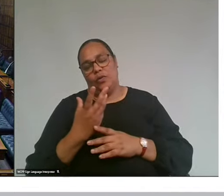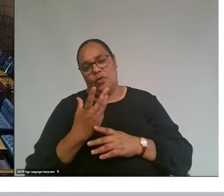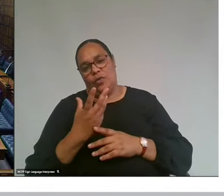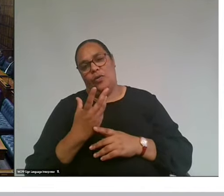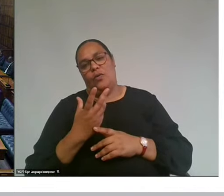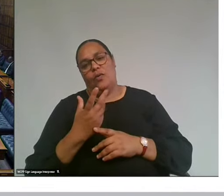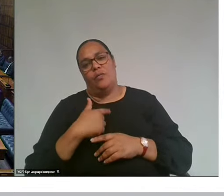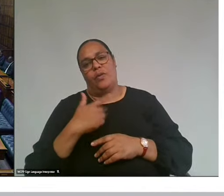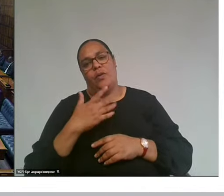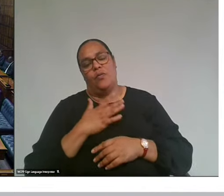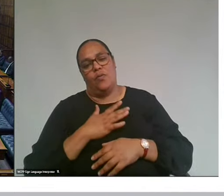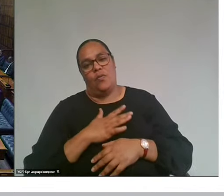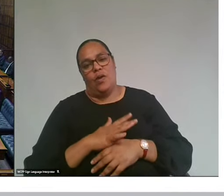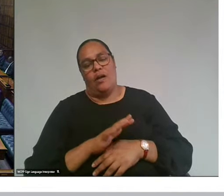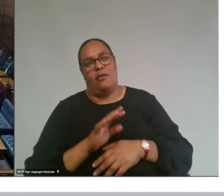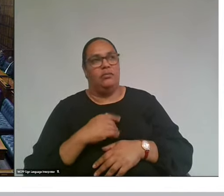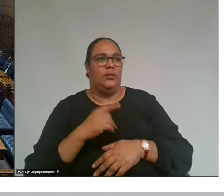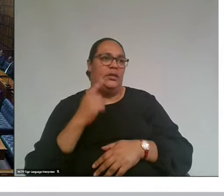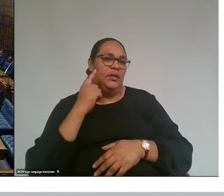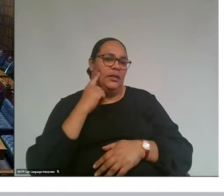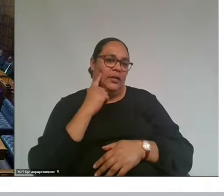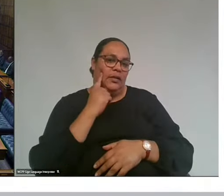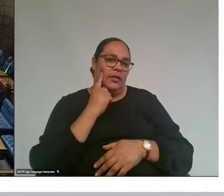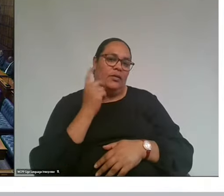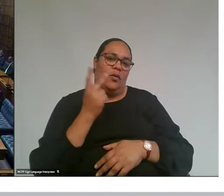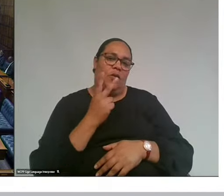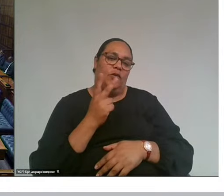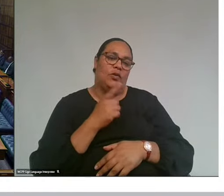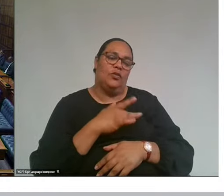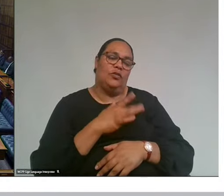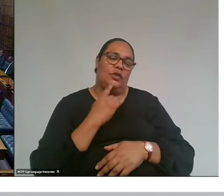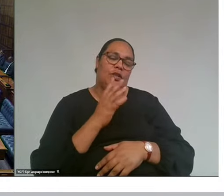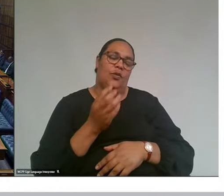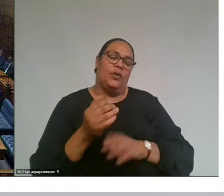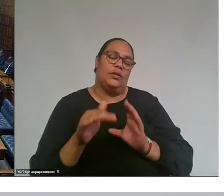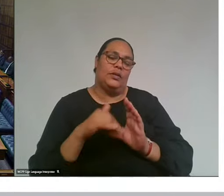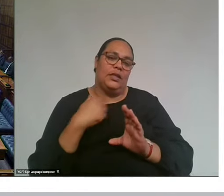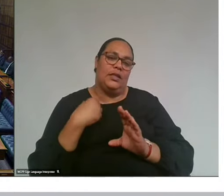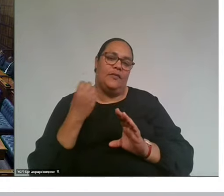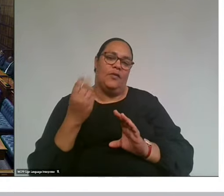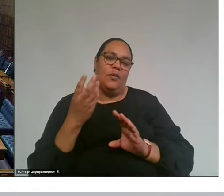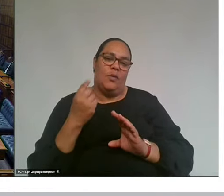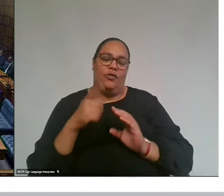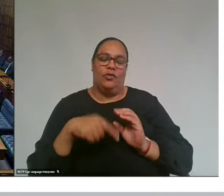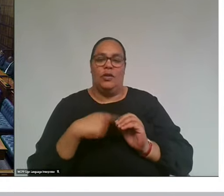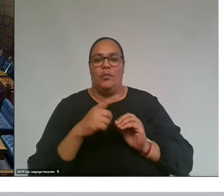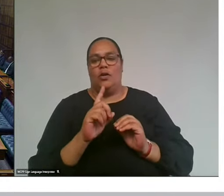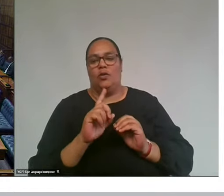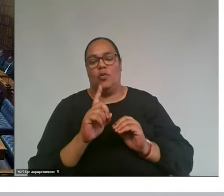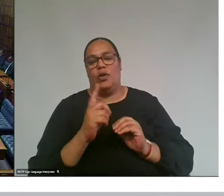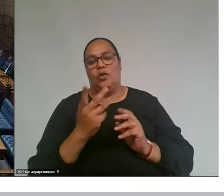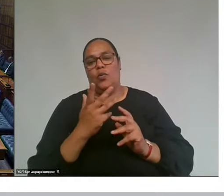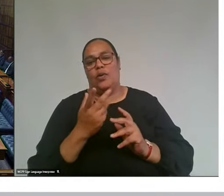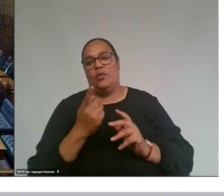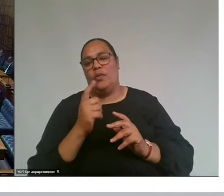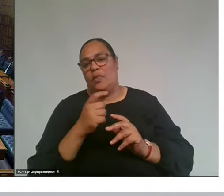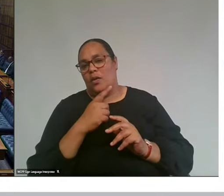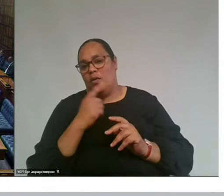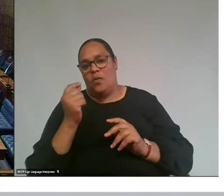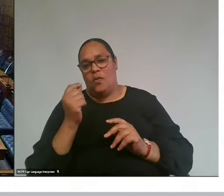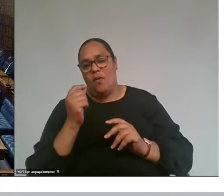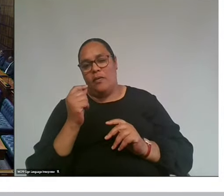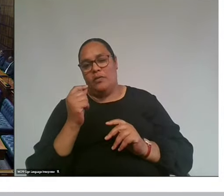um I would like I think the CEO said she would send the information about the what they call